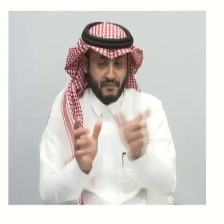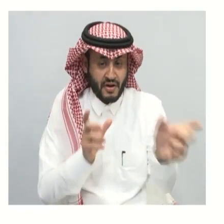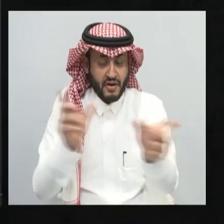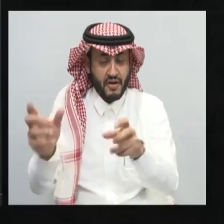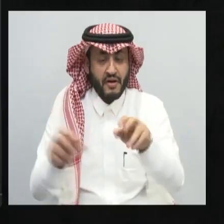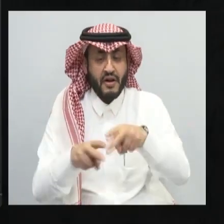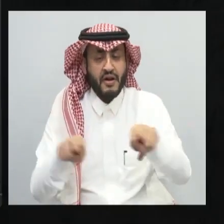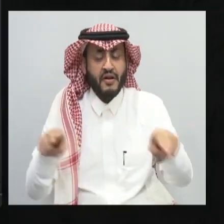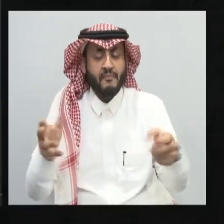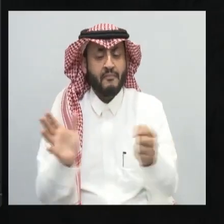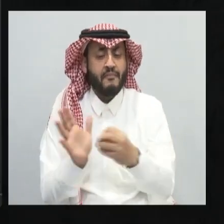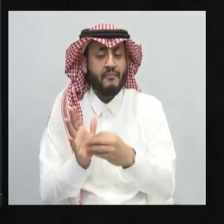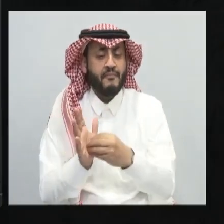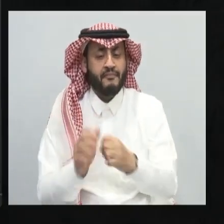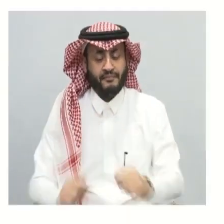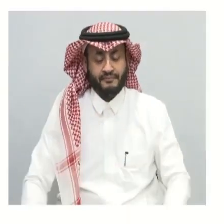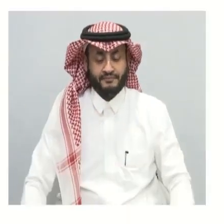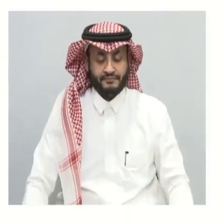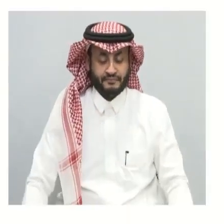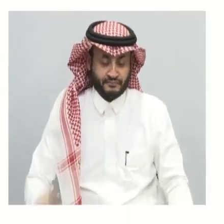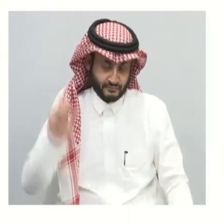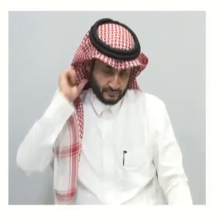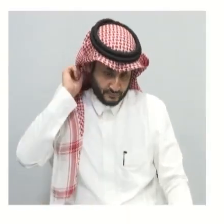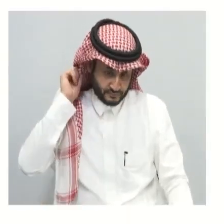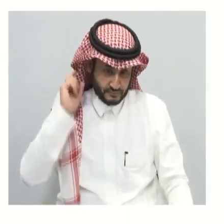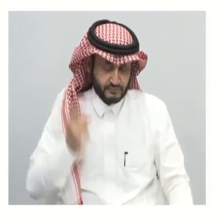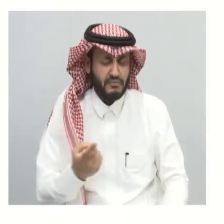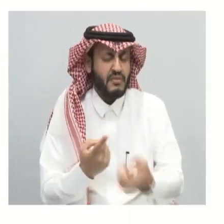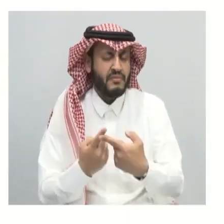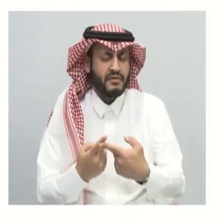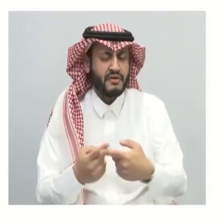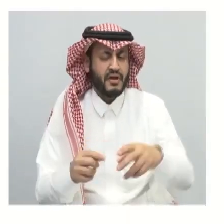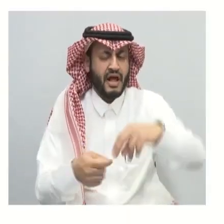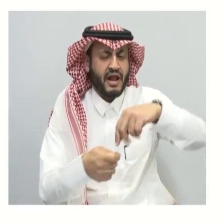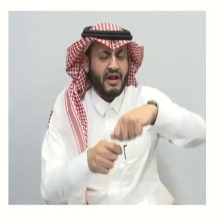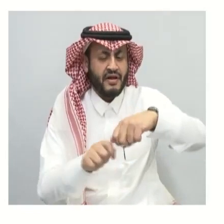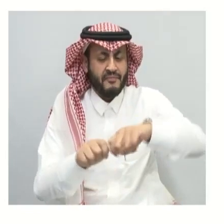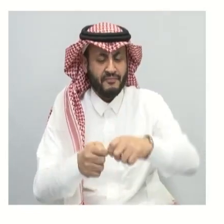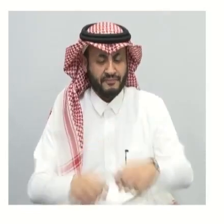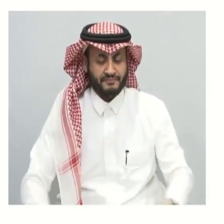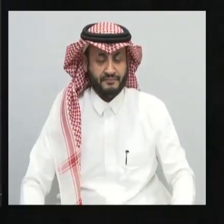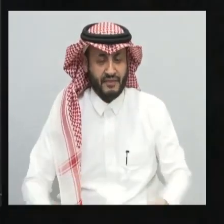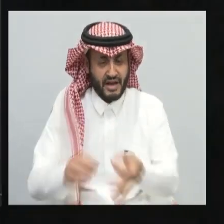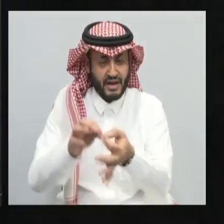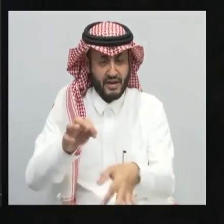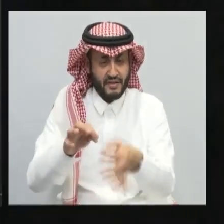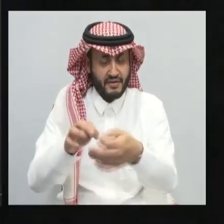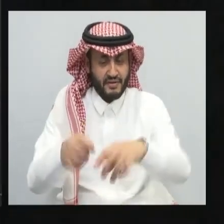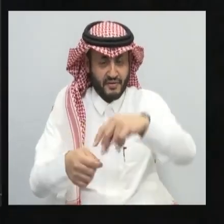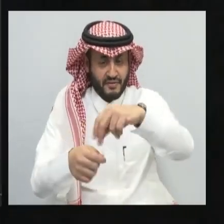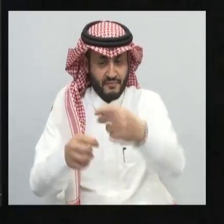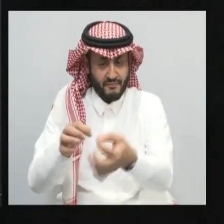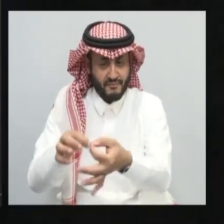products and what was wrong with these products? Speaking maybe about a dripping faucet, a faucet that